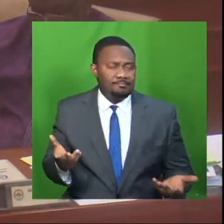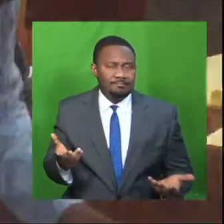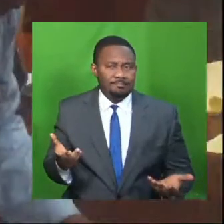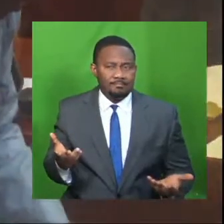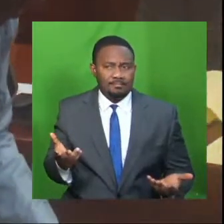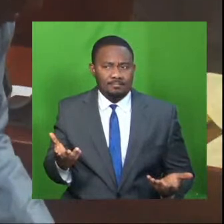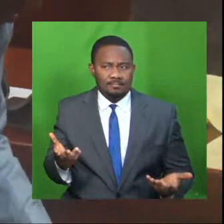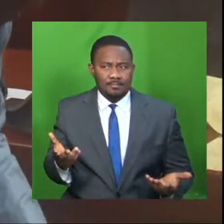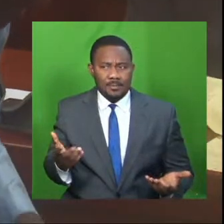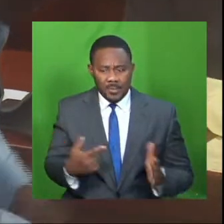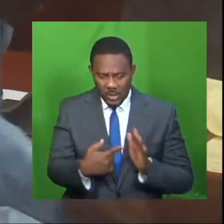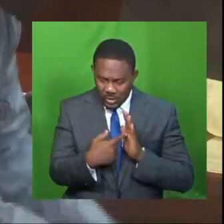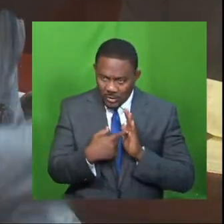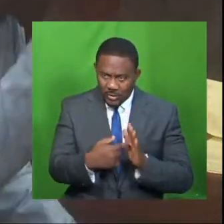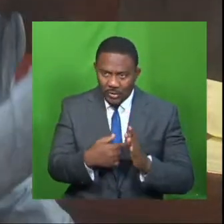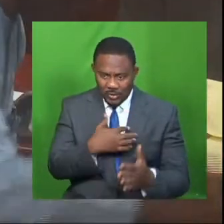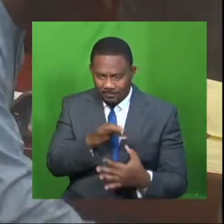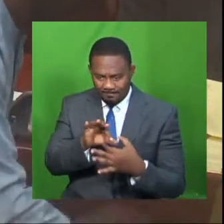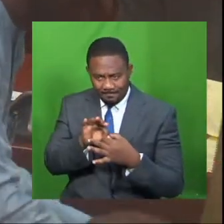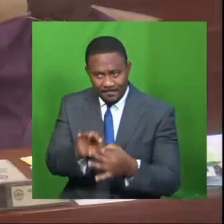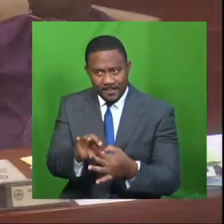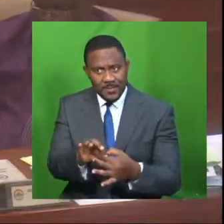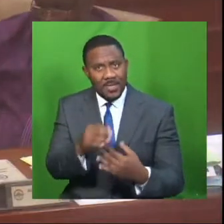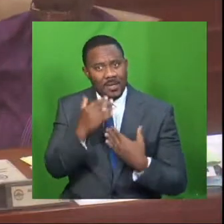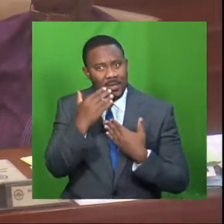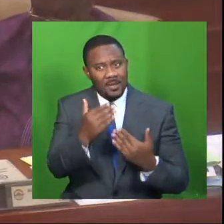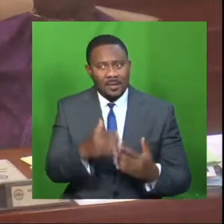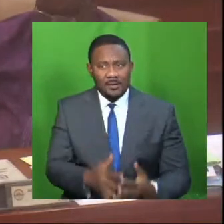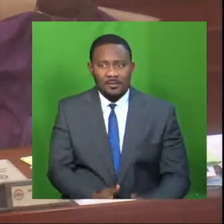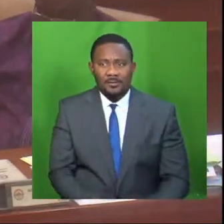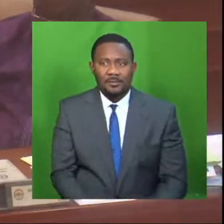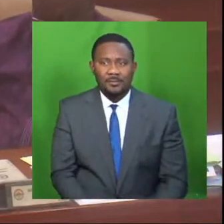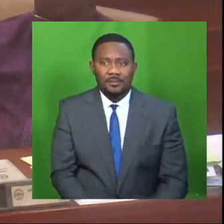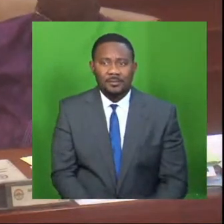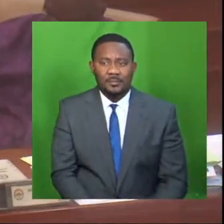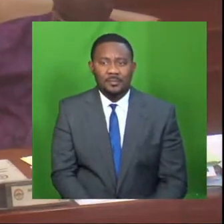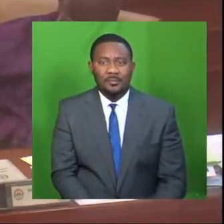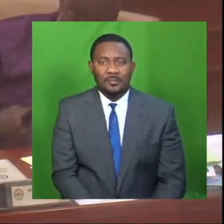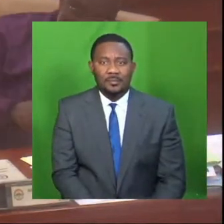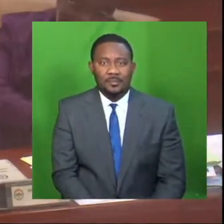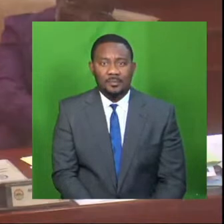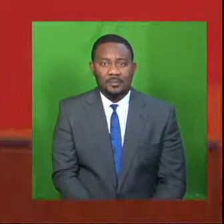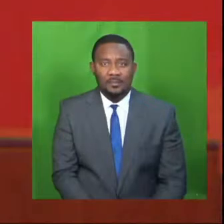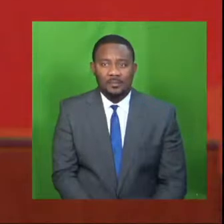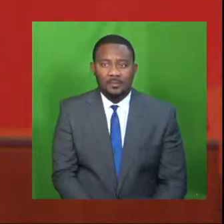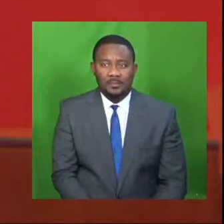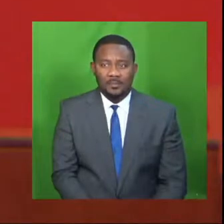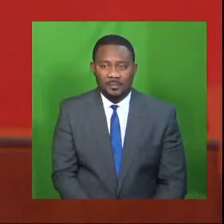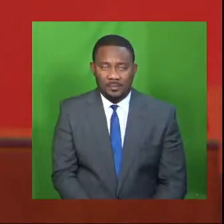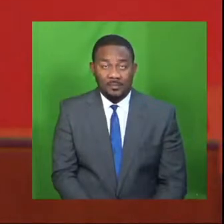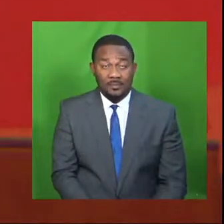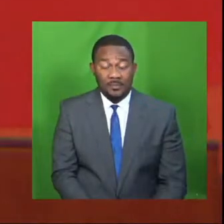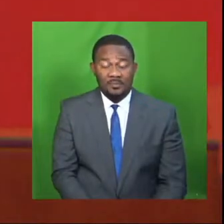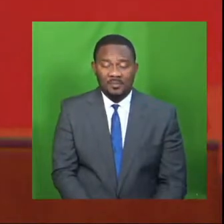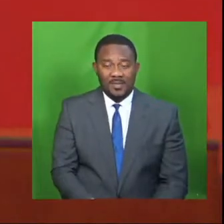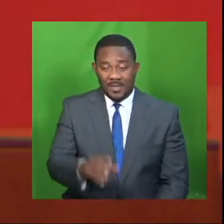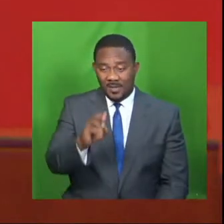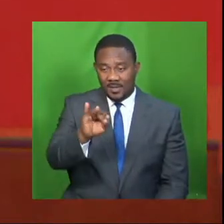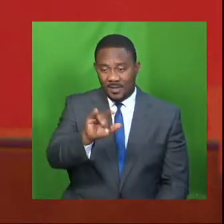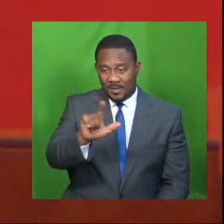but the committee should not work on it until the finance minister comes. So that's the directives the